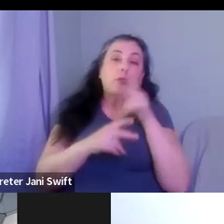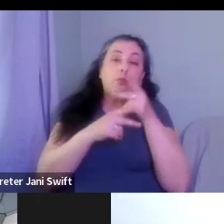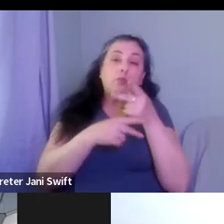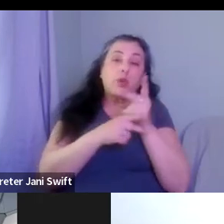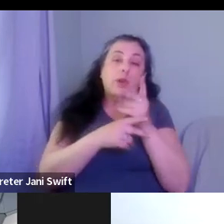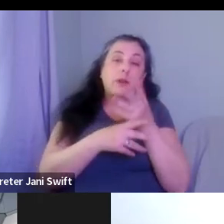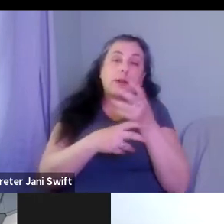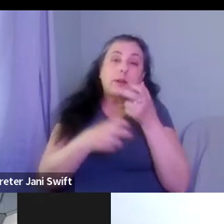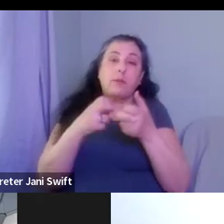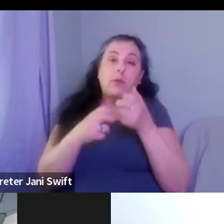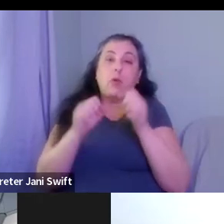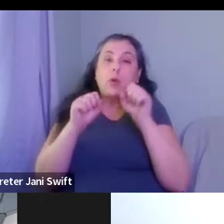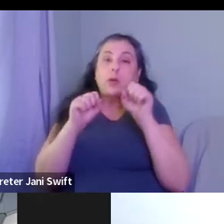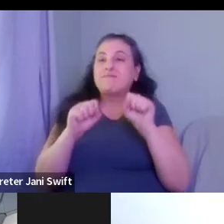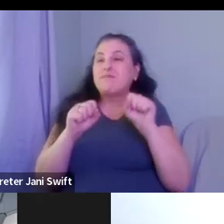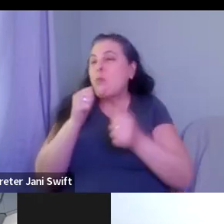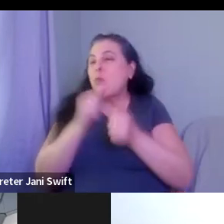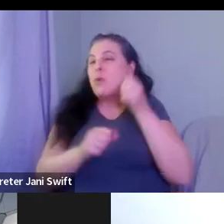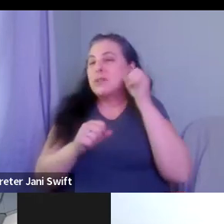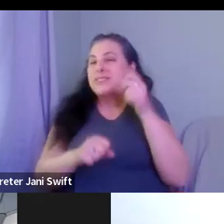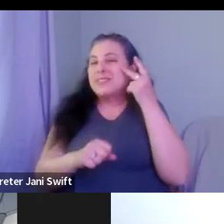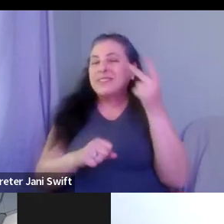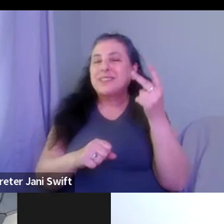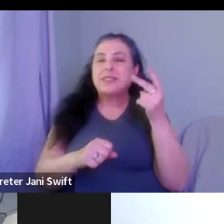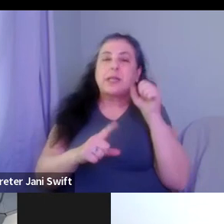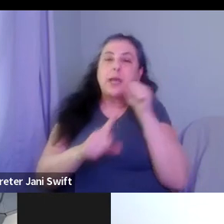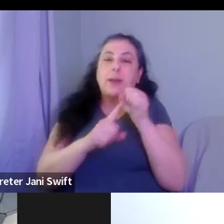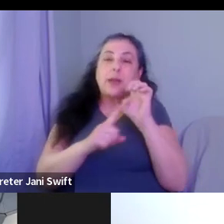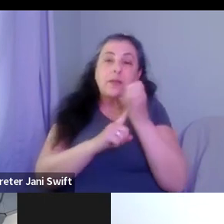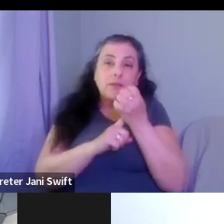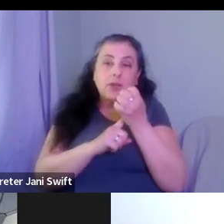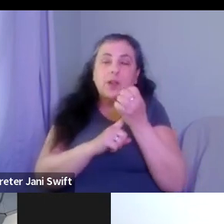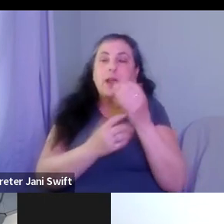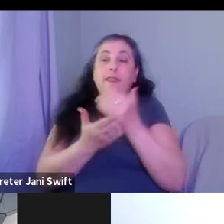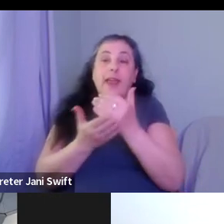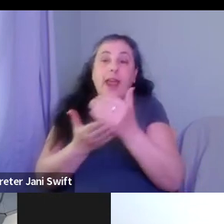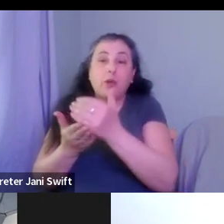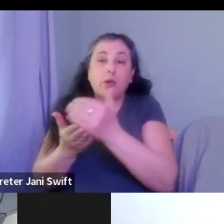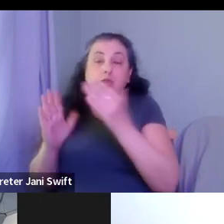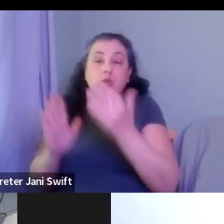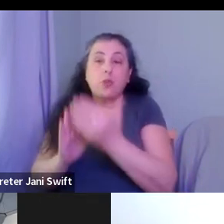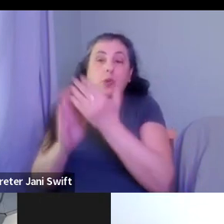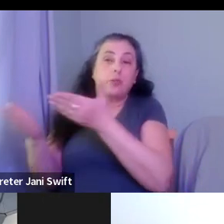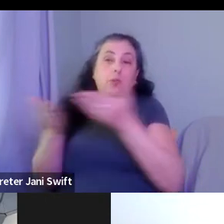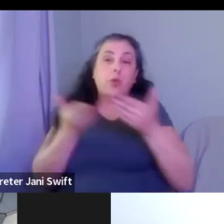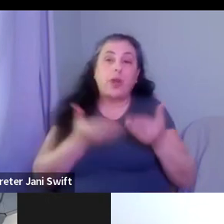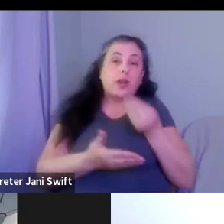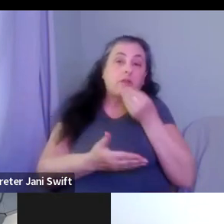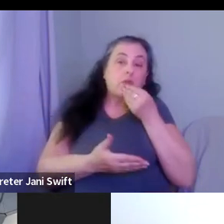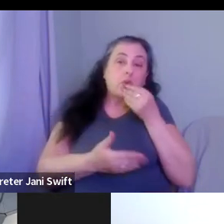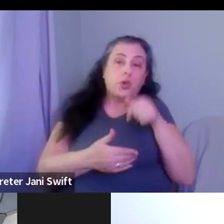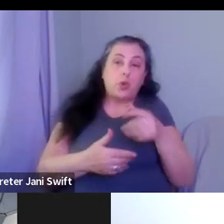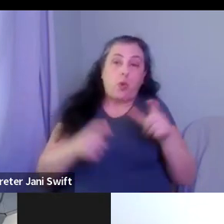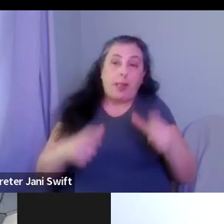that are most visible, the impact on the environment and the agricultural approach to bringing food to your